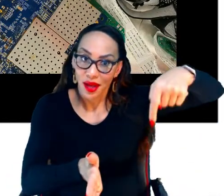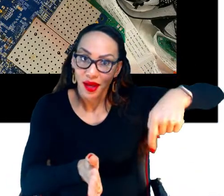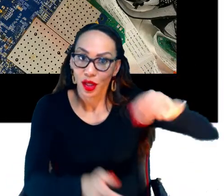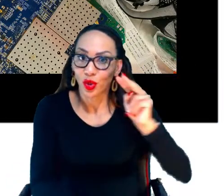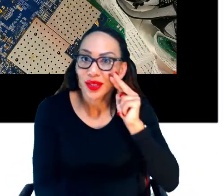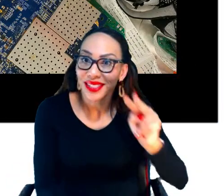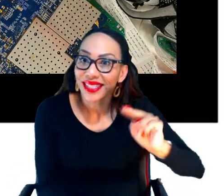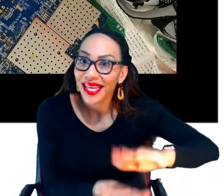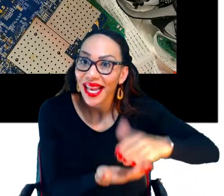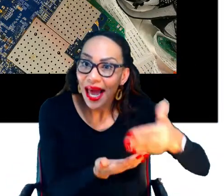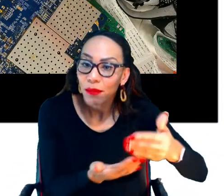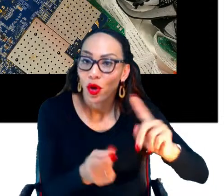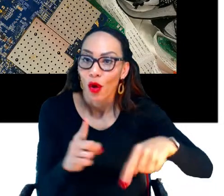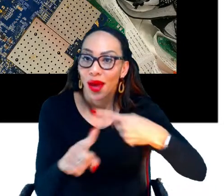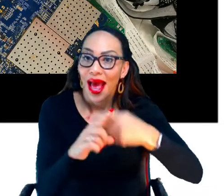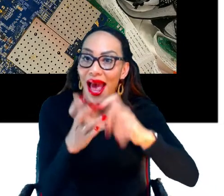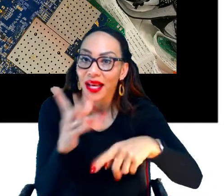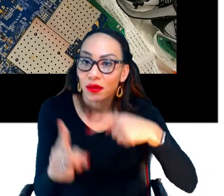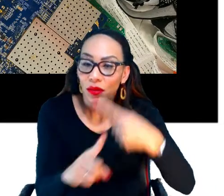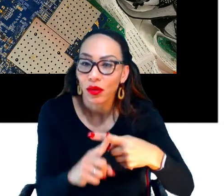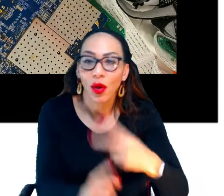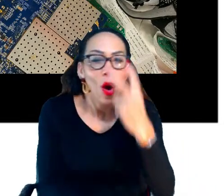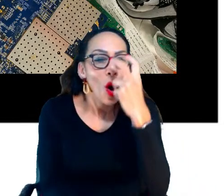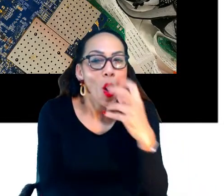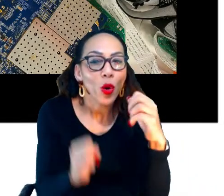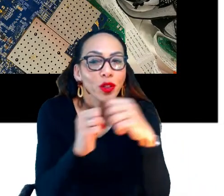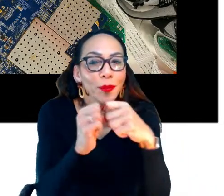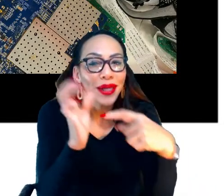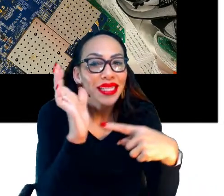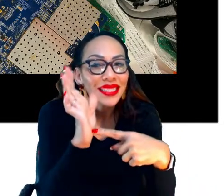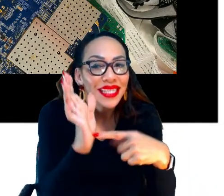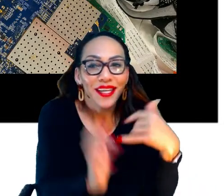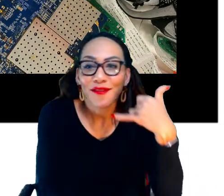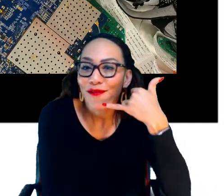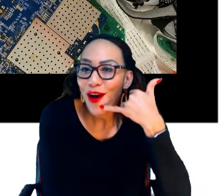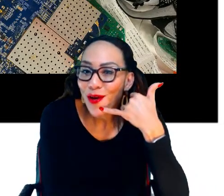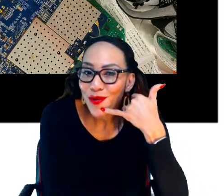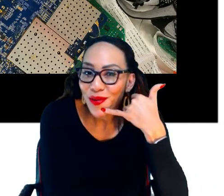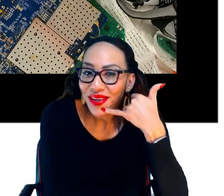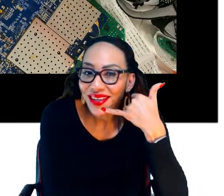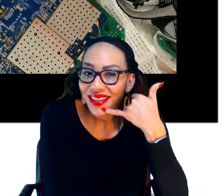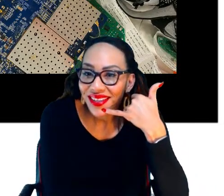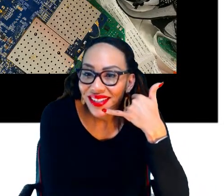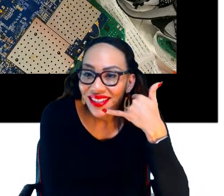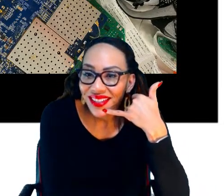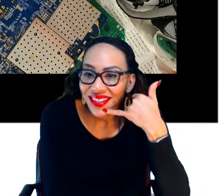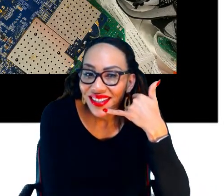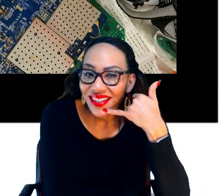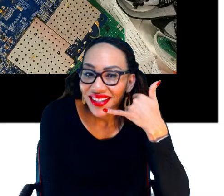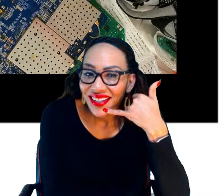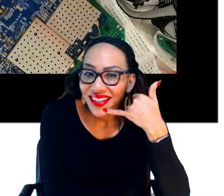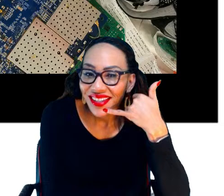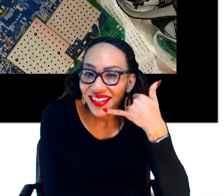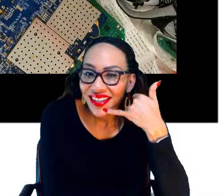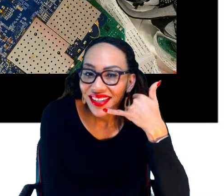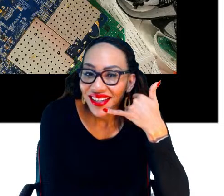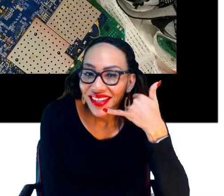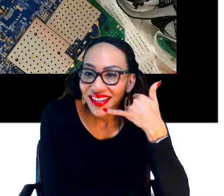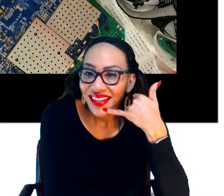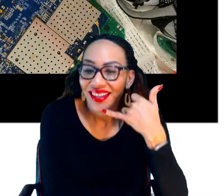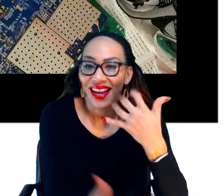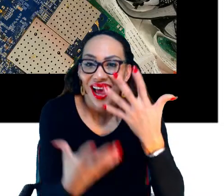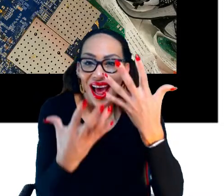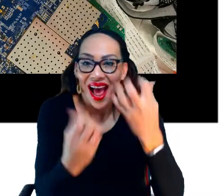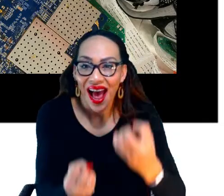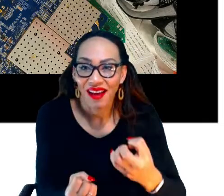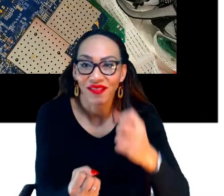Xbox. There's an old BT phone there. There's bits of, I've got bits of circuit board there,